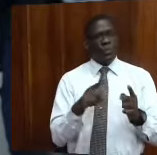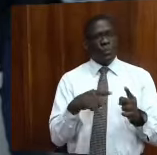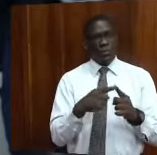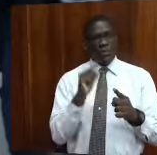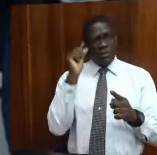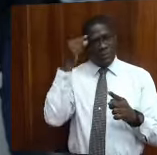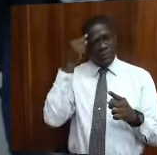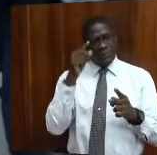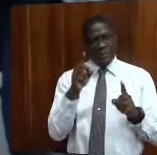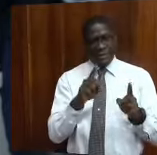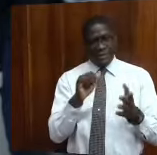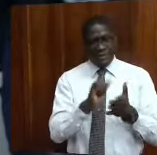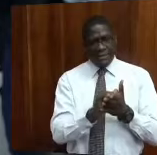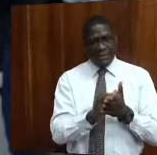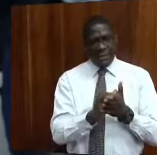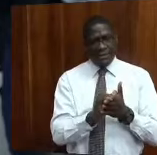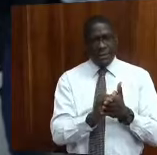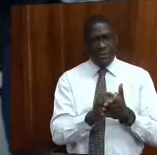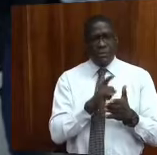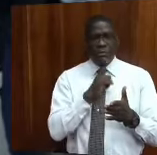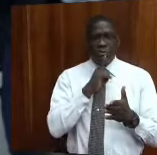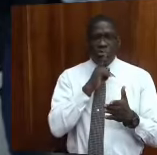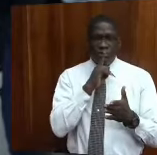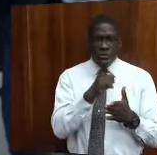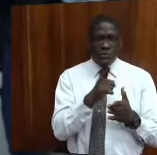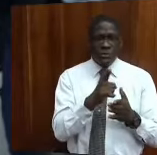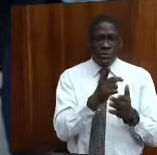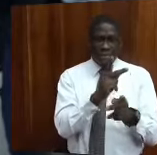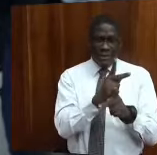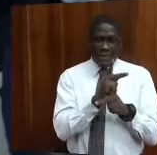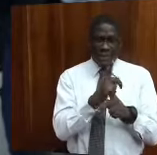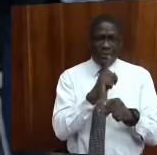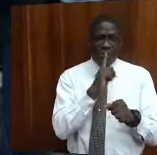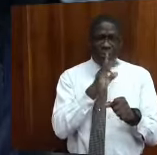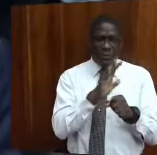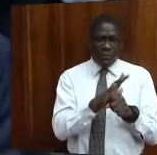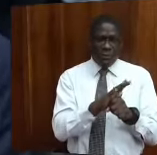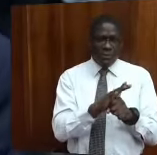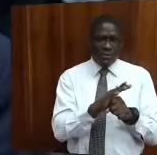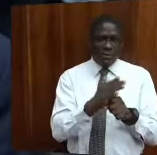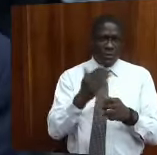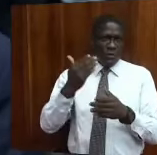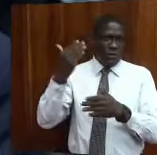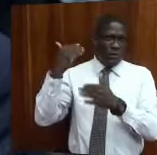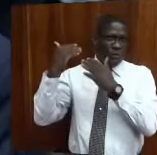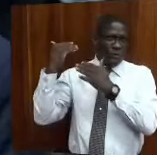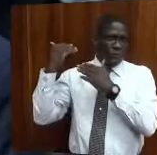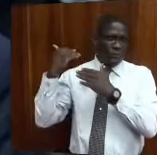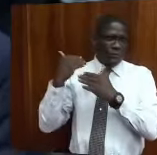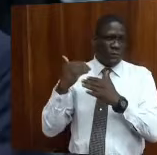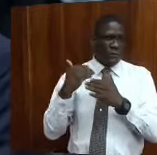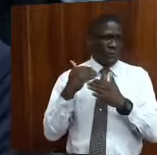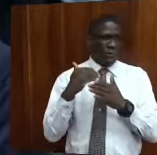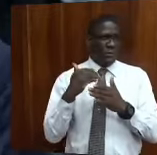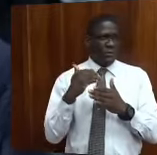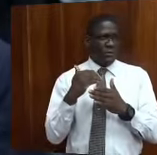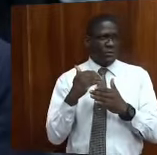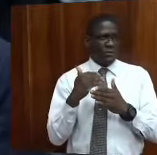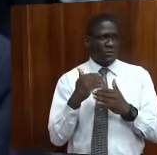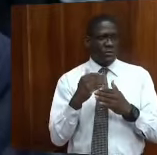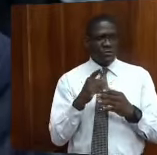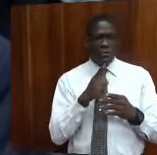our founding fathers for a progressive, united, healthy, educated, just, an